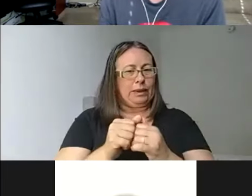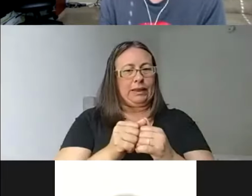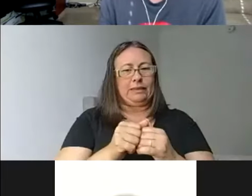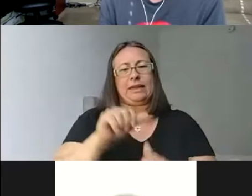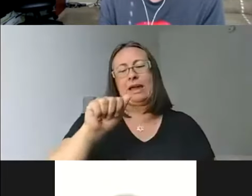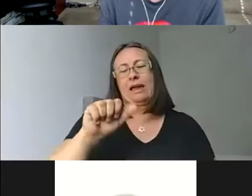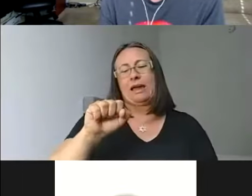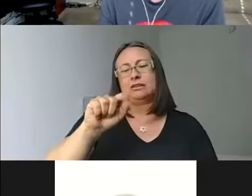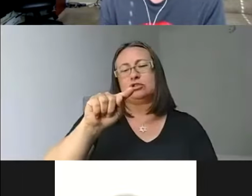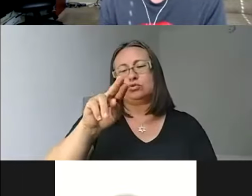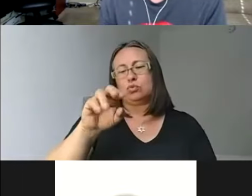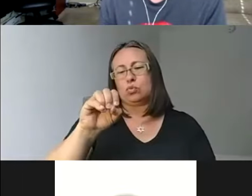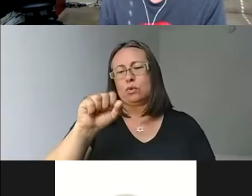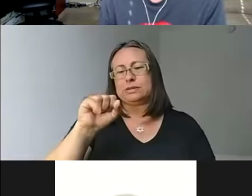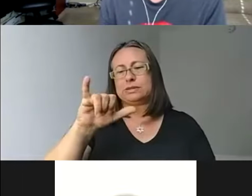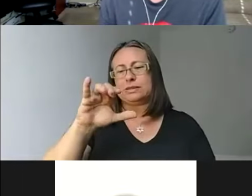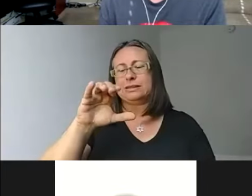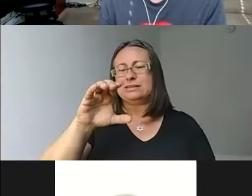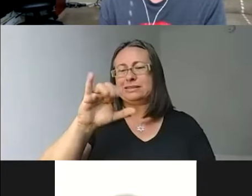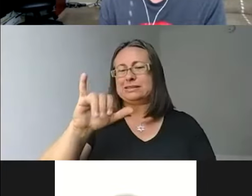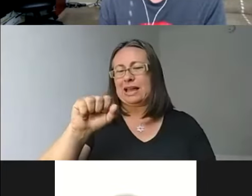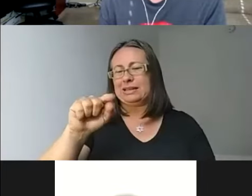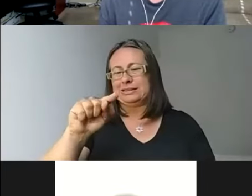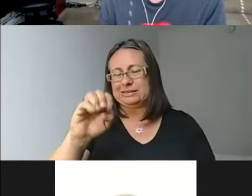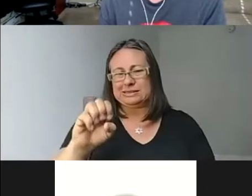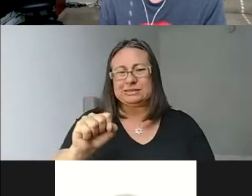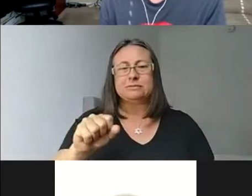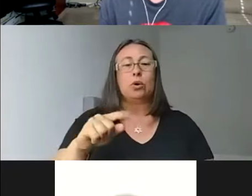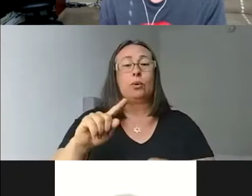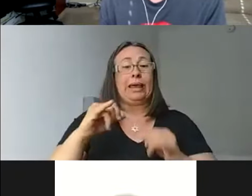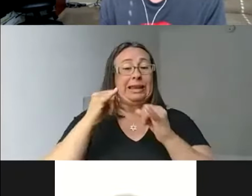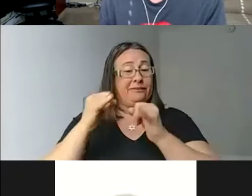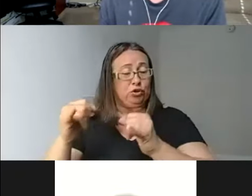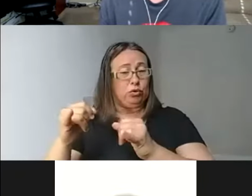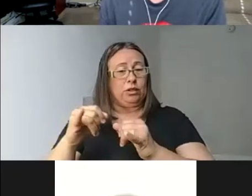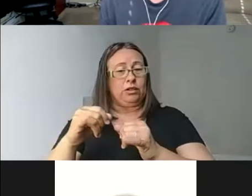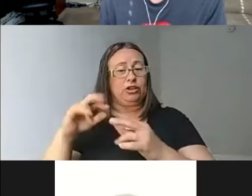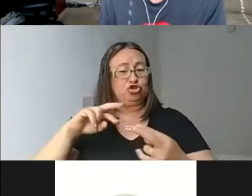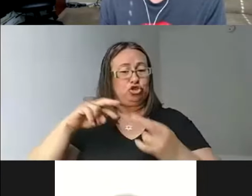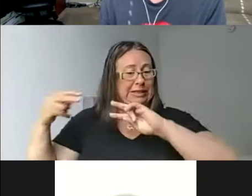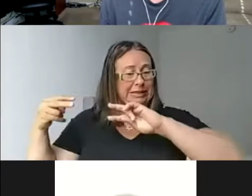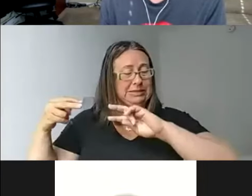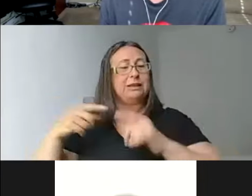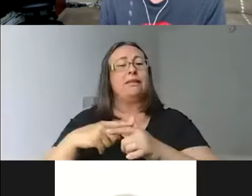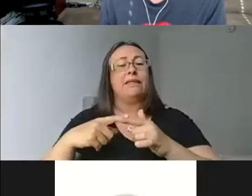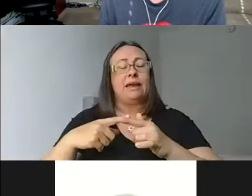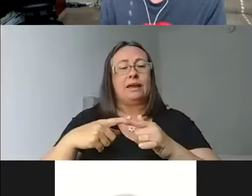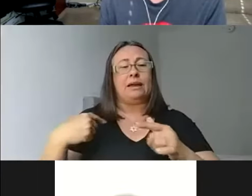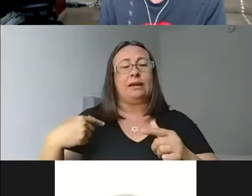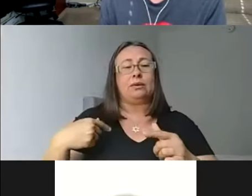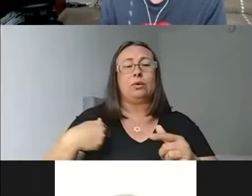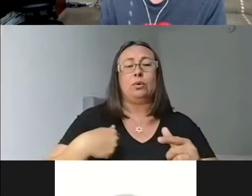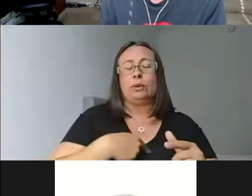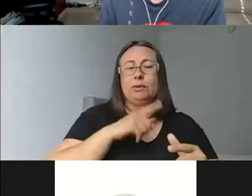astrocytes or neuron lineages. And so these would be individual genes up here. And we've been particularly interested in this